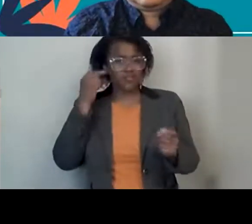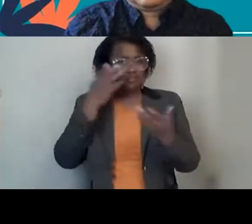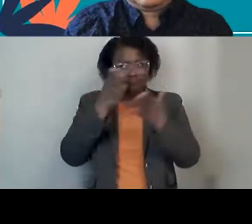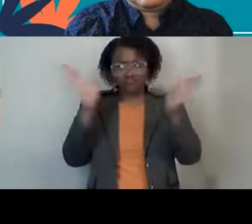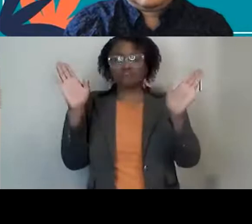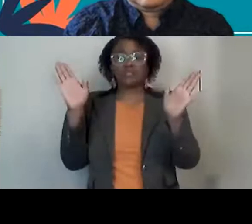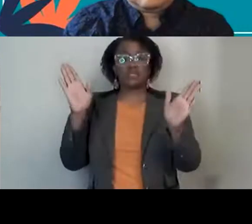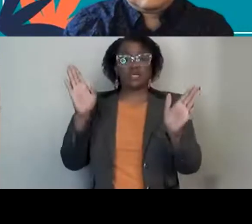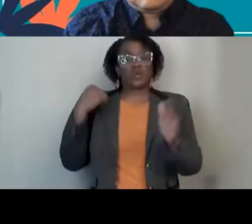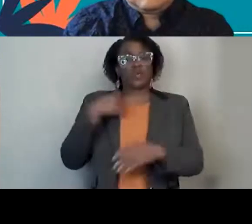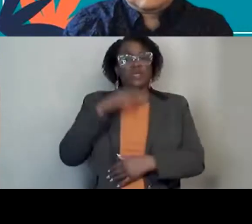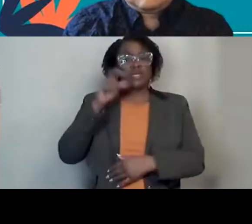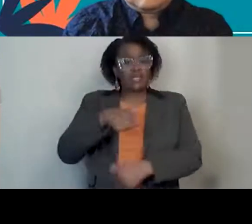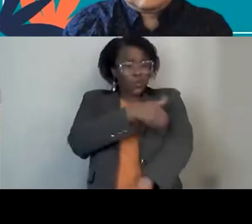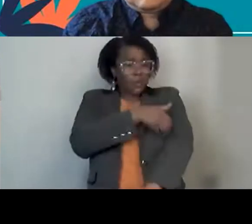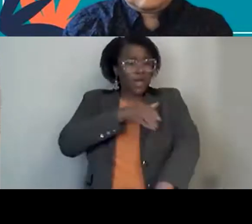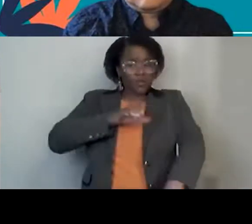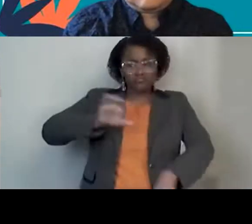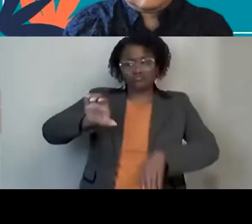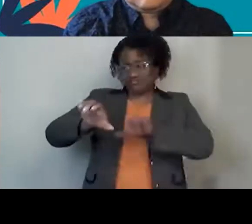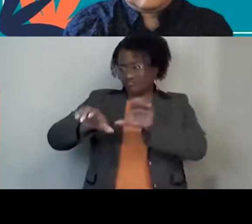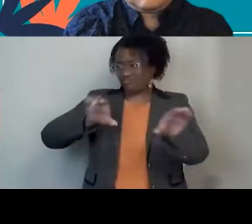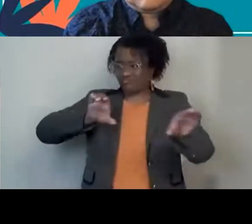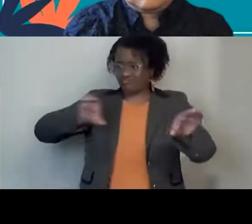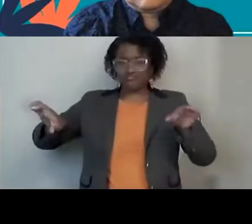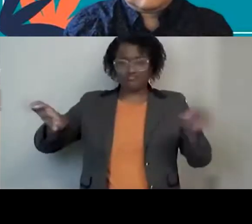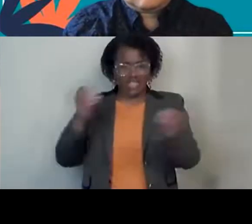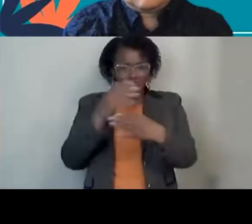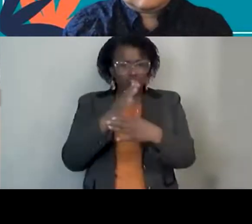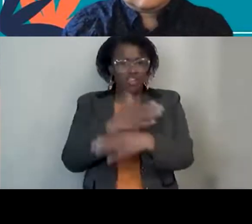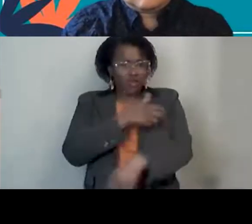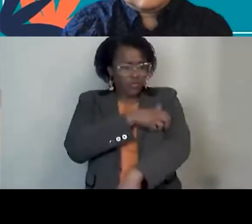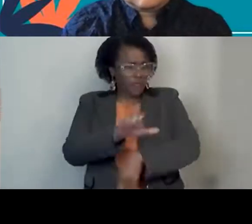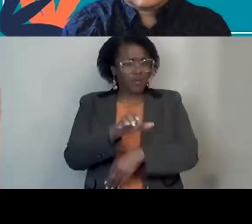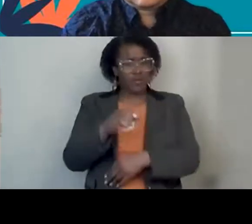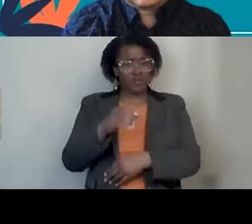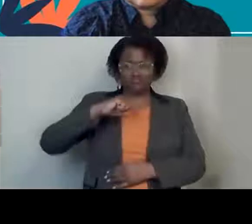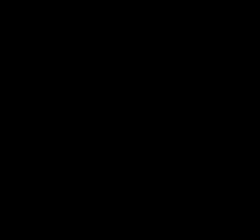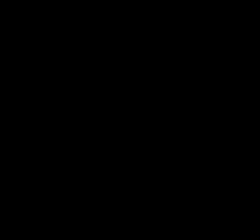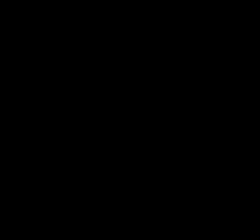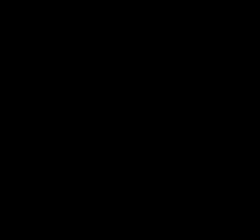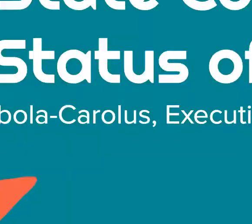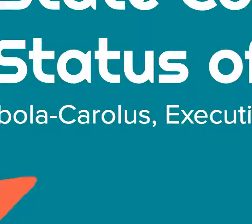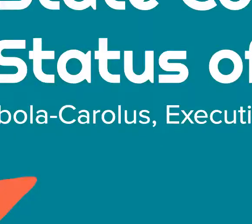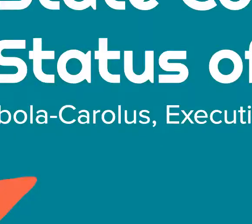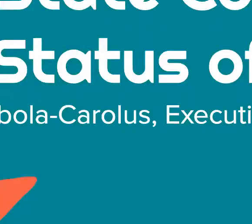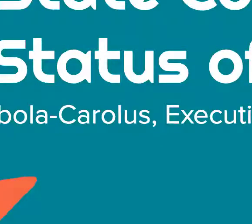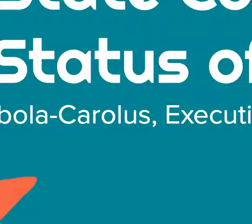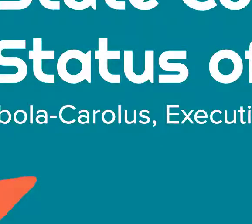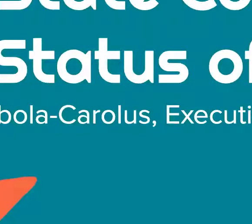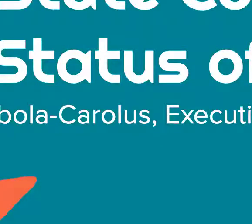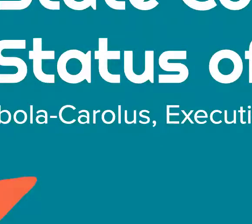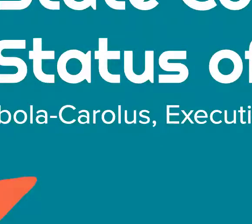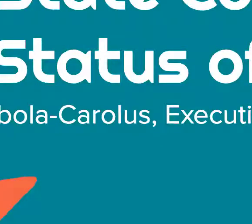to redistribute power and to push back against that dominant ideology has been so critical to rolling out this